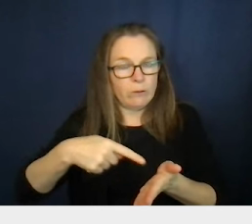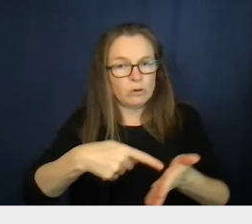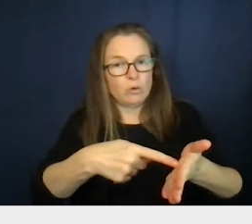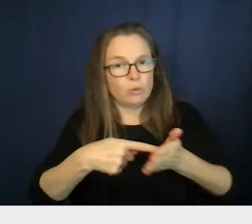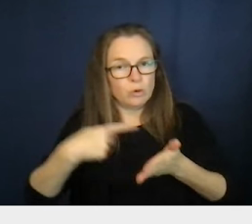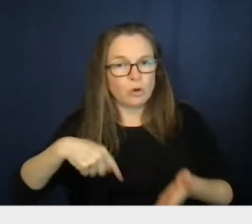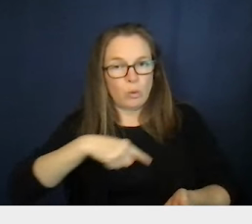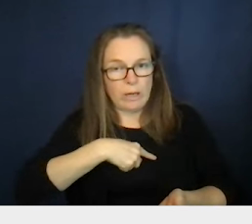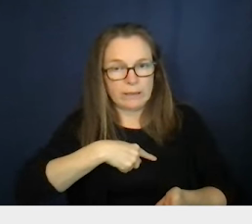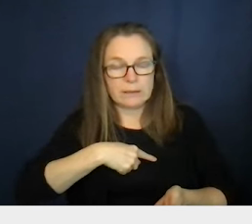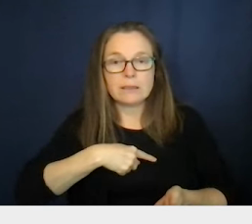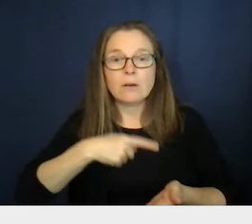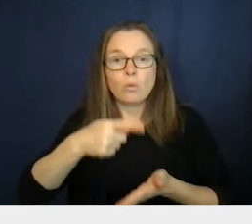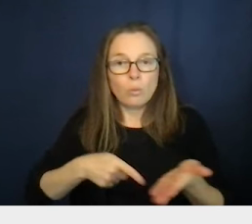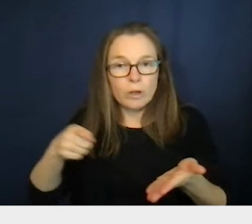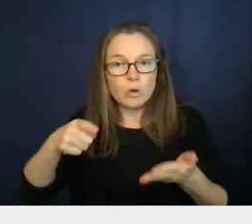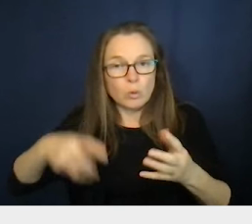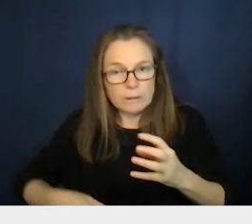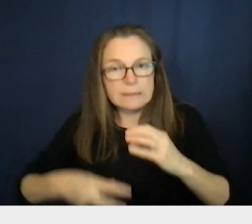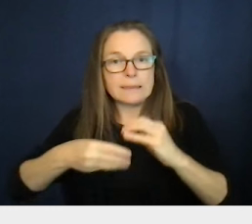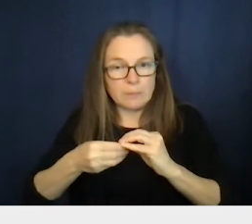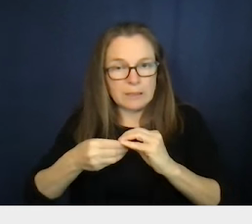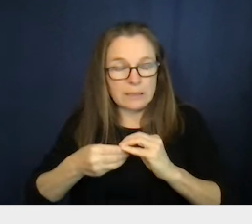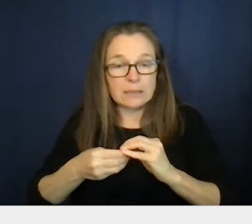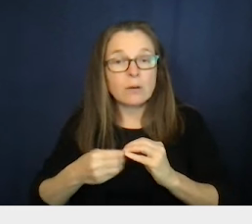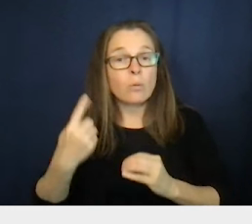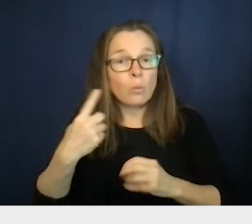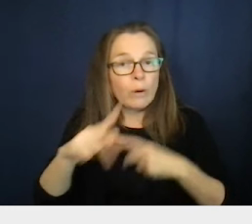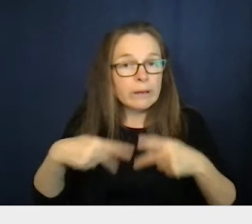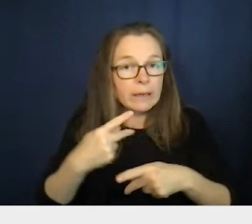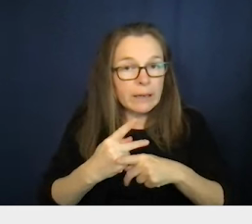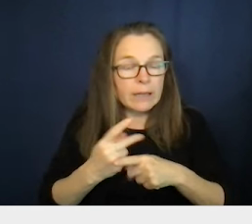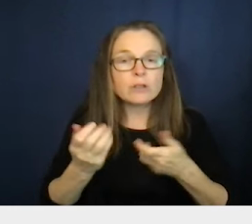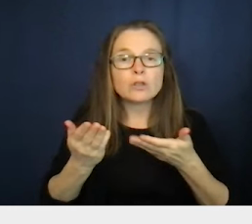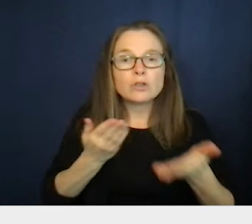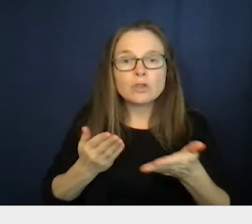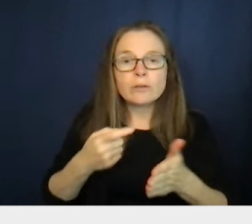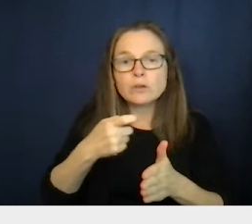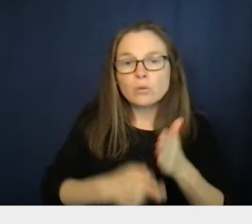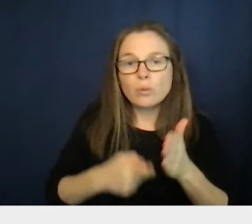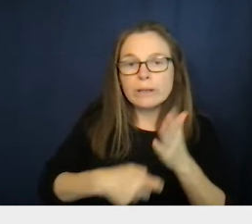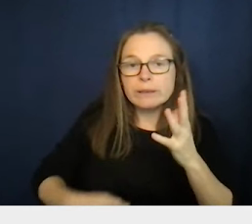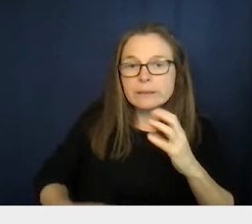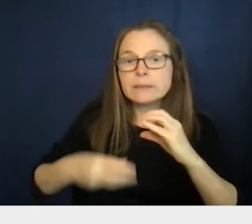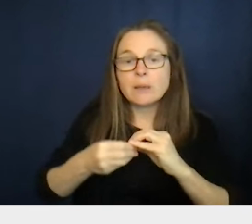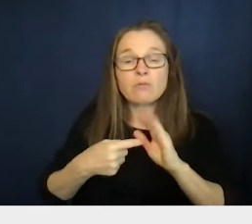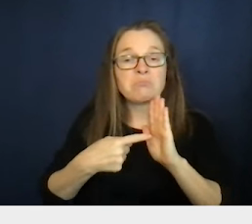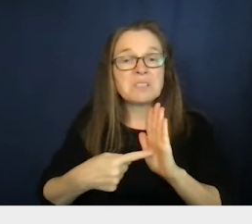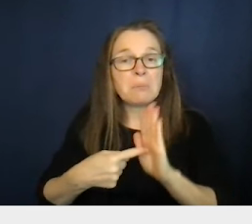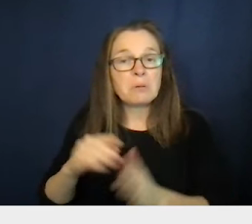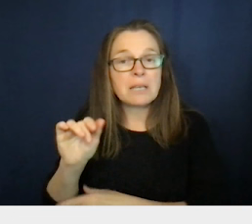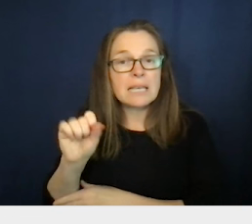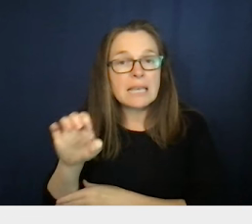the subsidies? One of the categories, service rate subsidy, for example, case